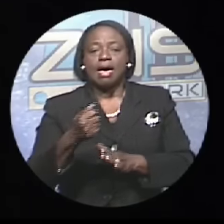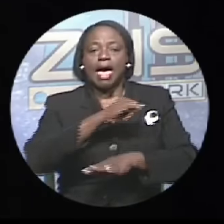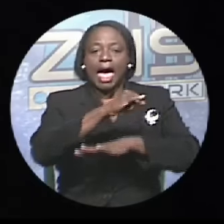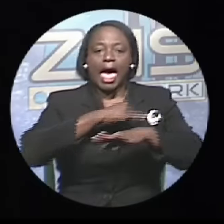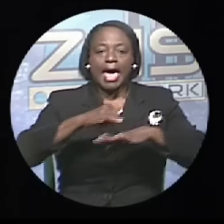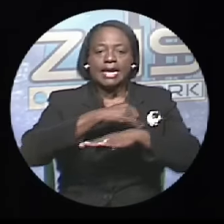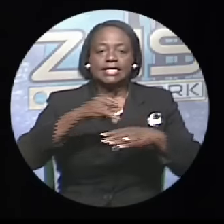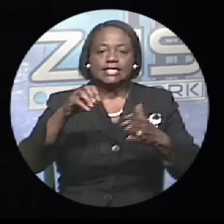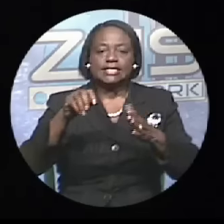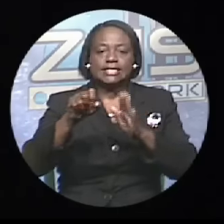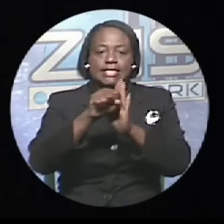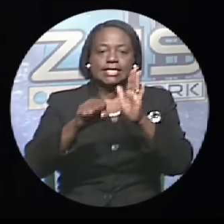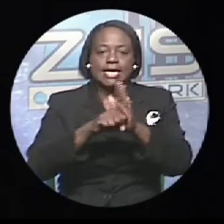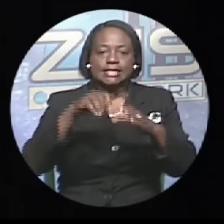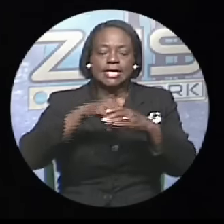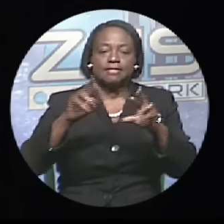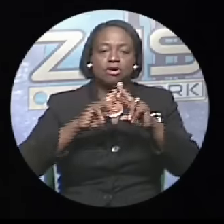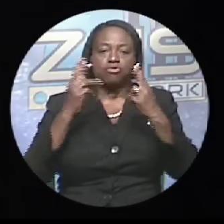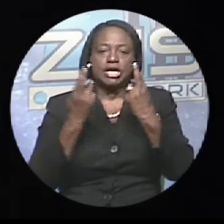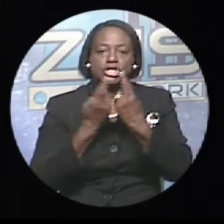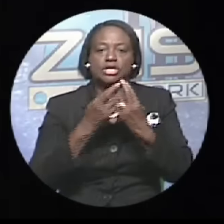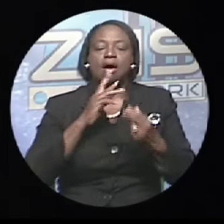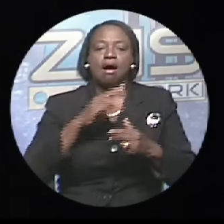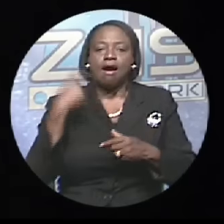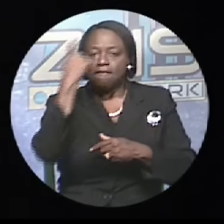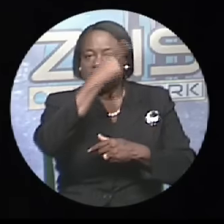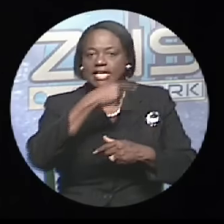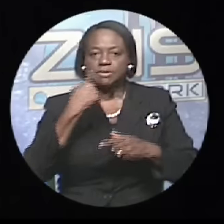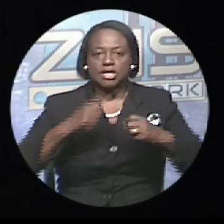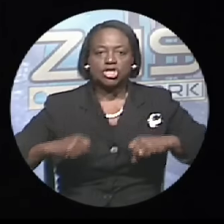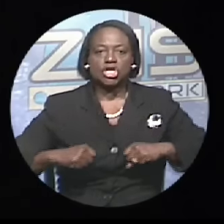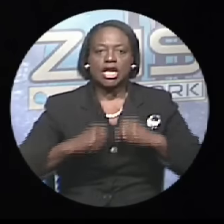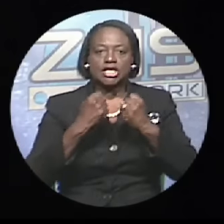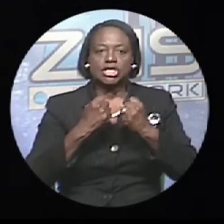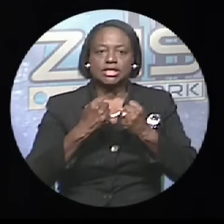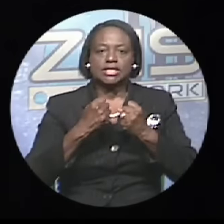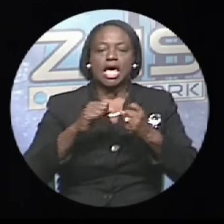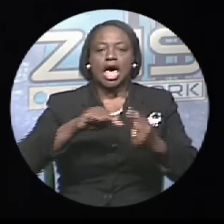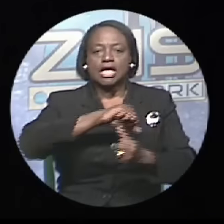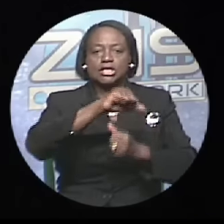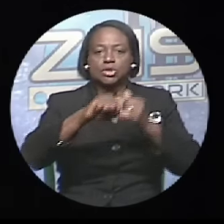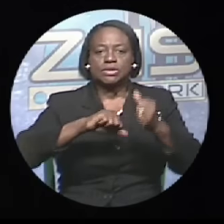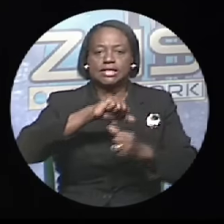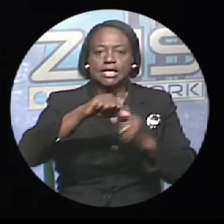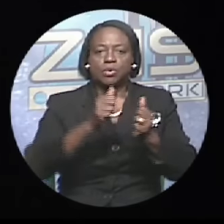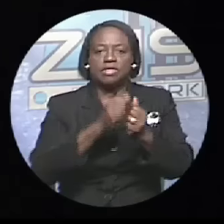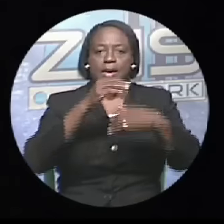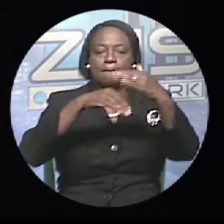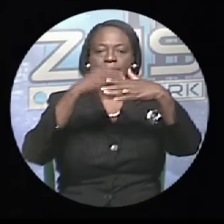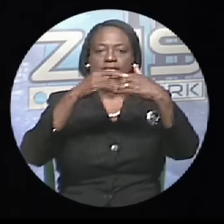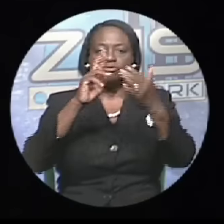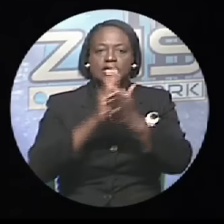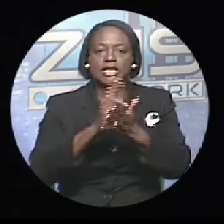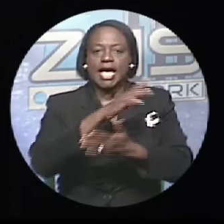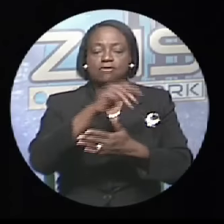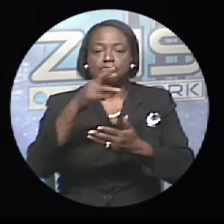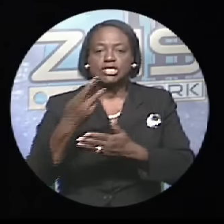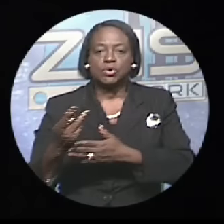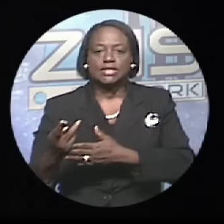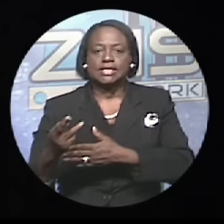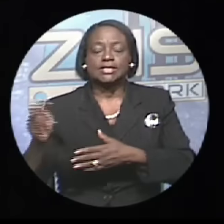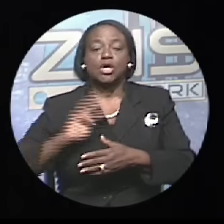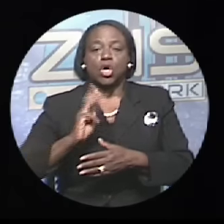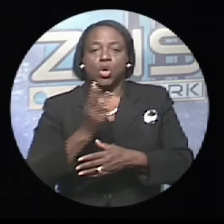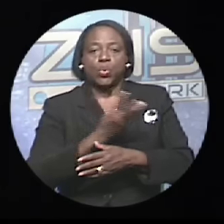are also faced with the challenges associated with building redundancies and resources. We